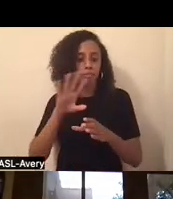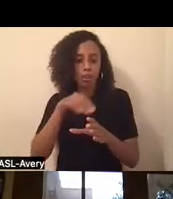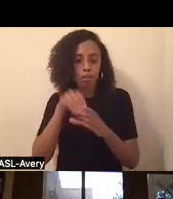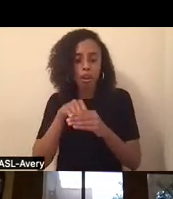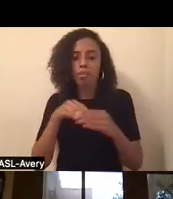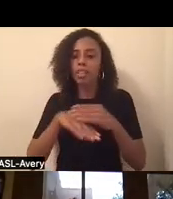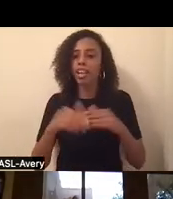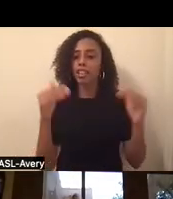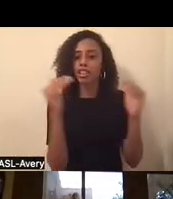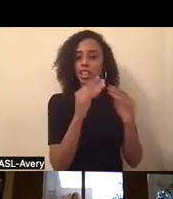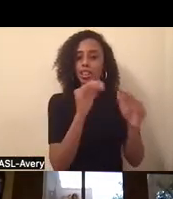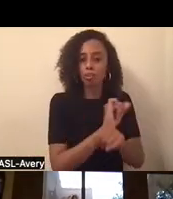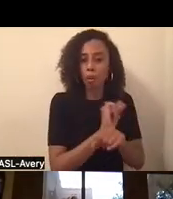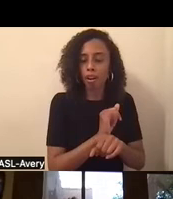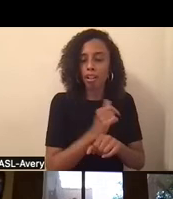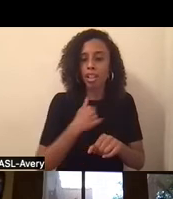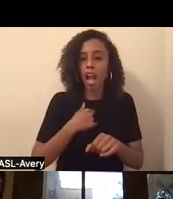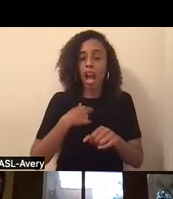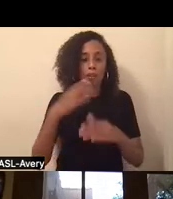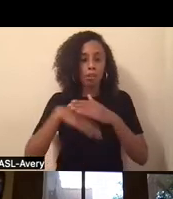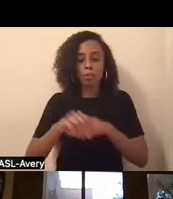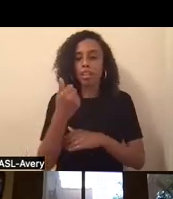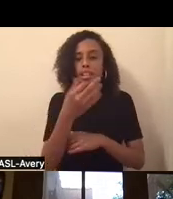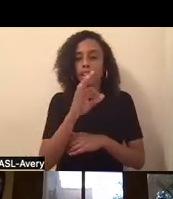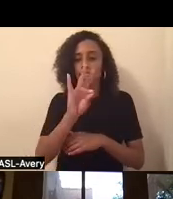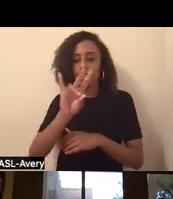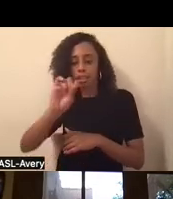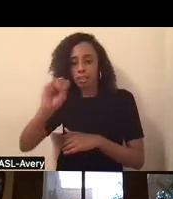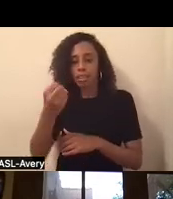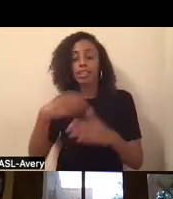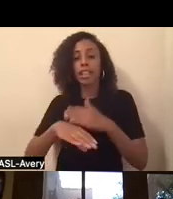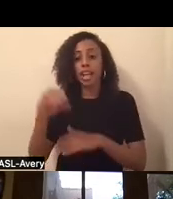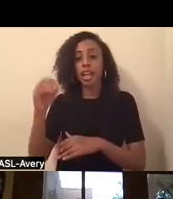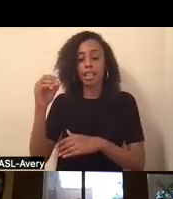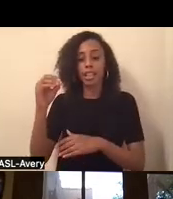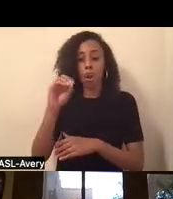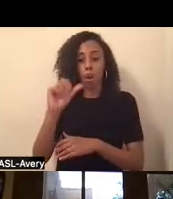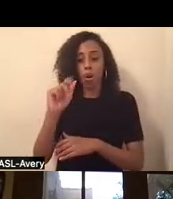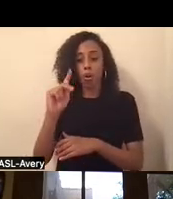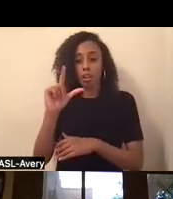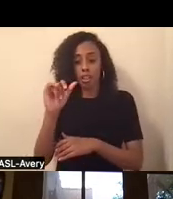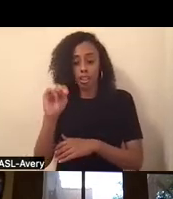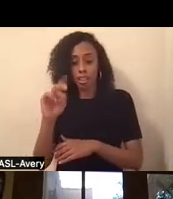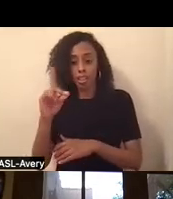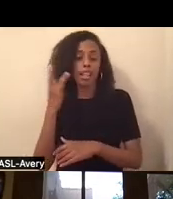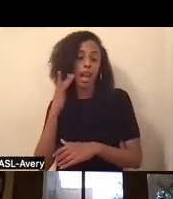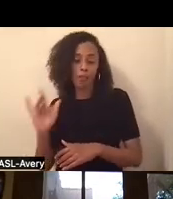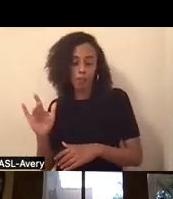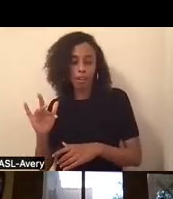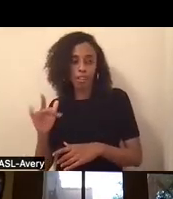so I was born in the 1970s in Oakland, California, which makes me 29 years old, right?